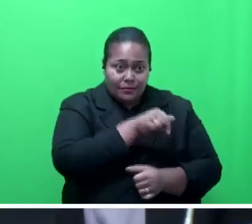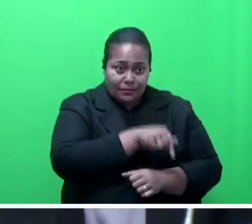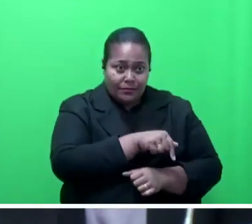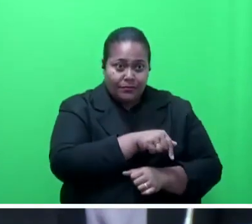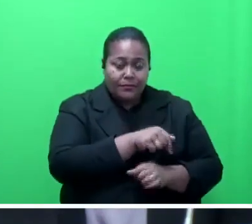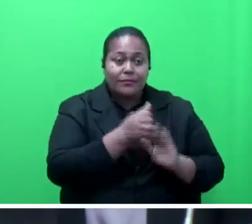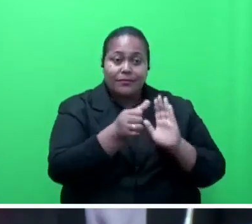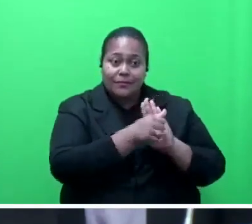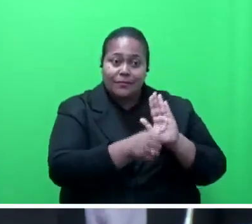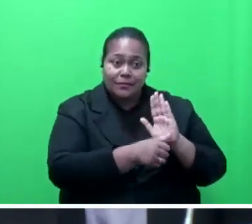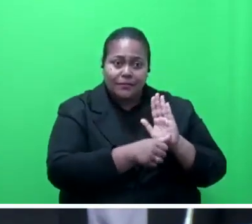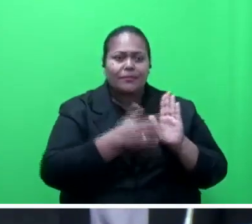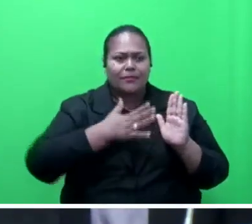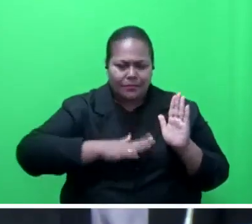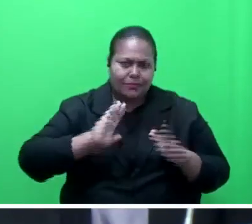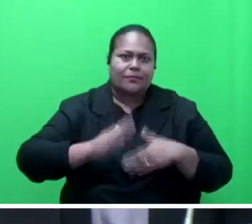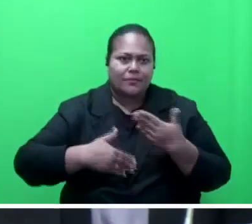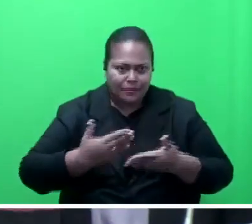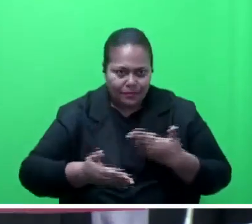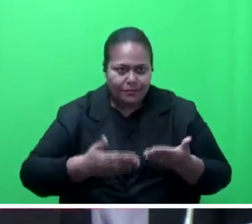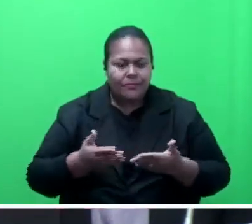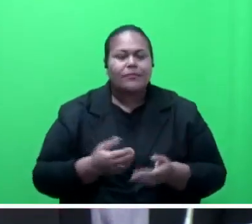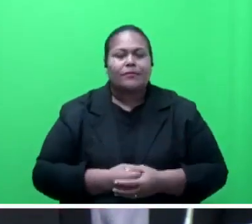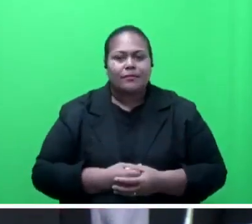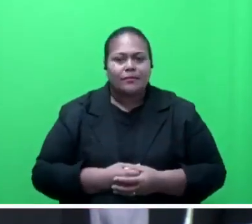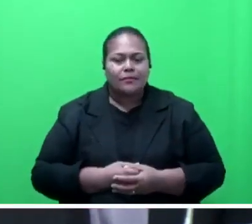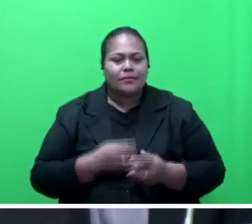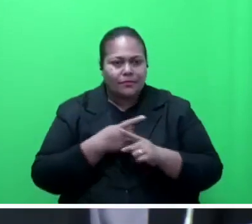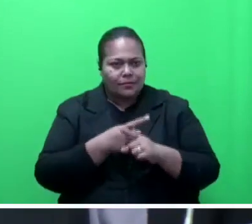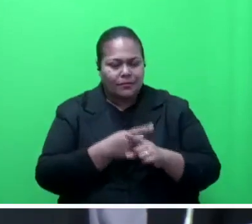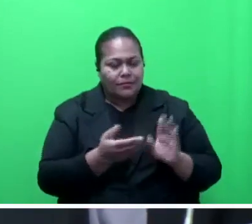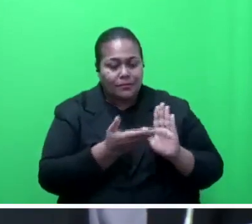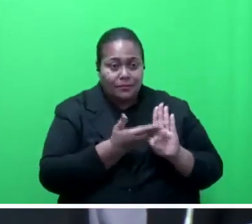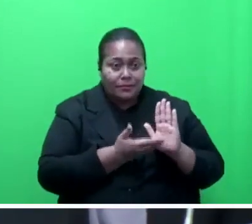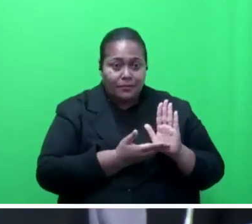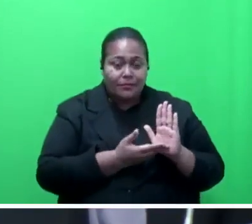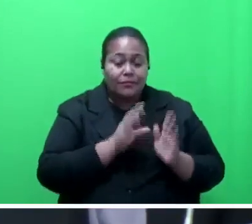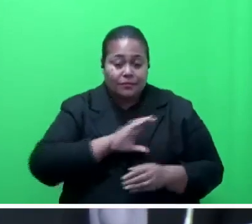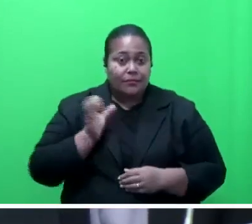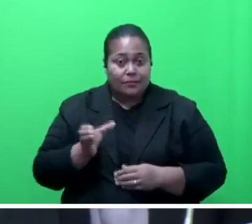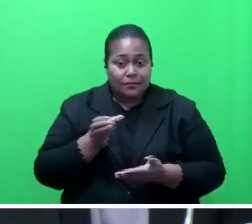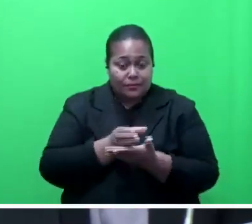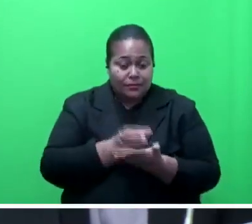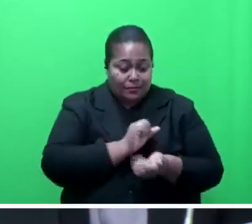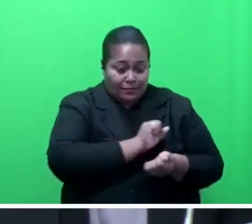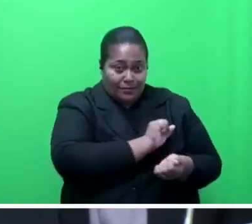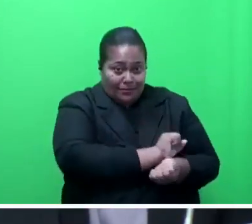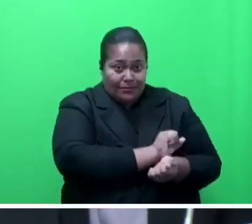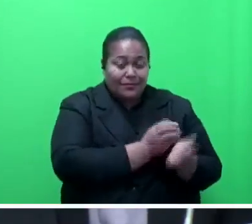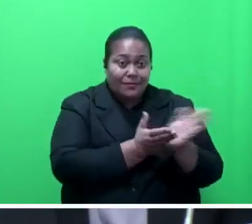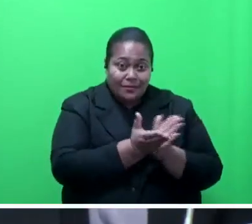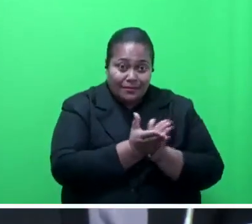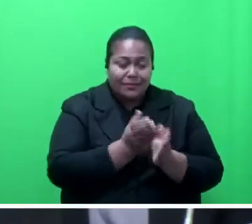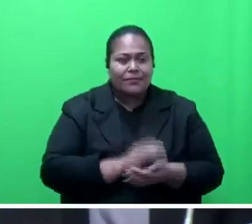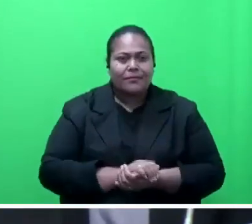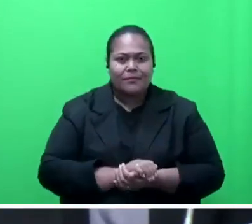like to take the honourable member through the Act itself, sir. It says the Commissioner of Corrections Services, Fiji Corrections Services, the